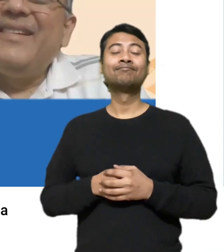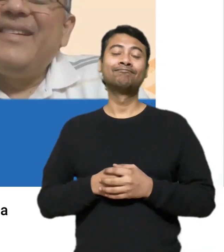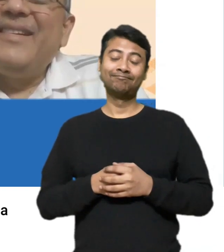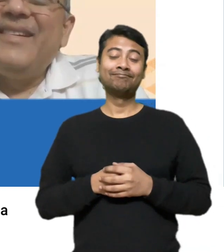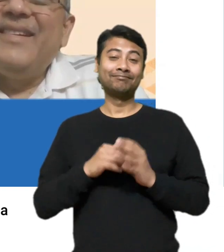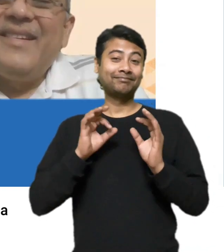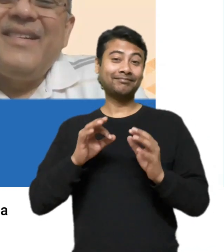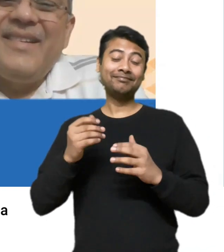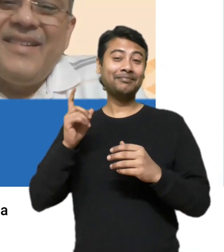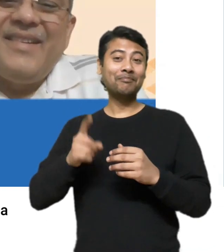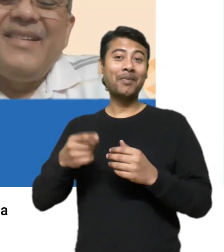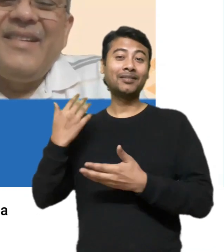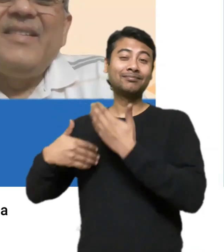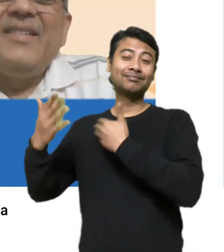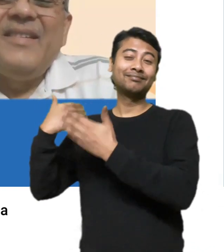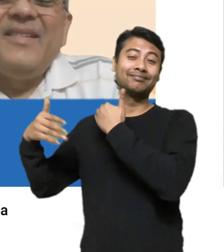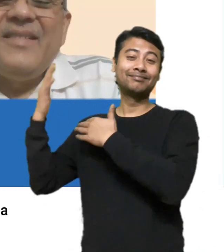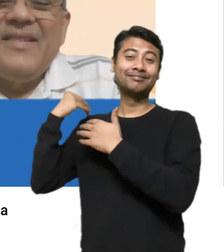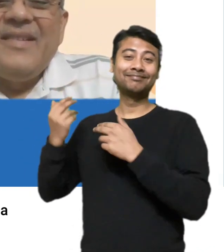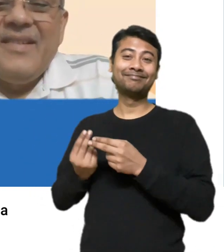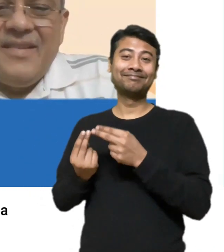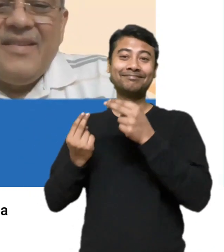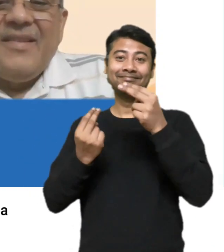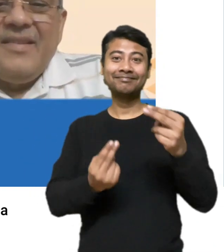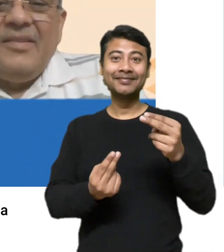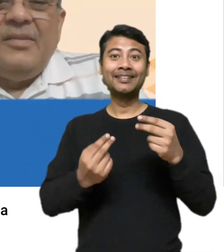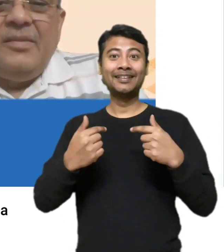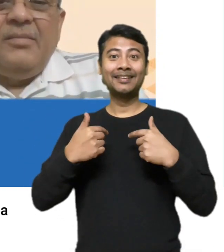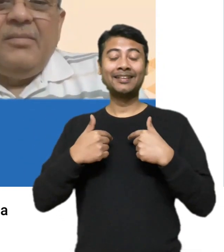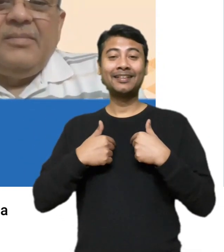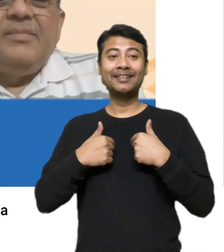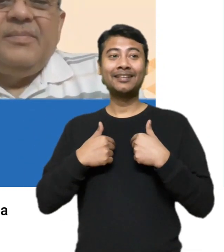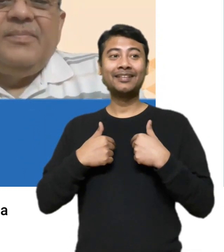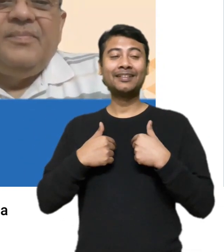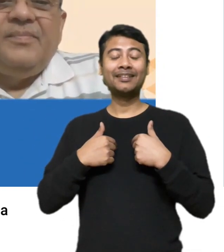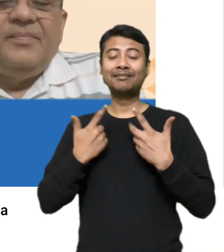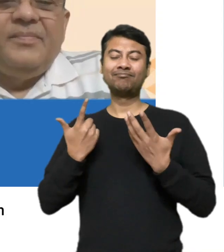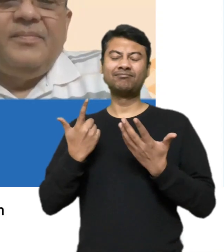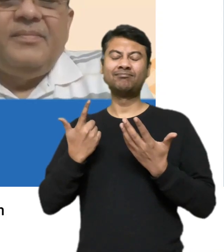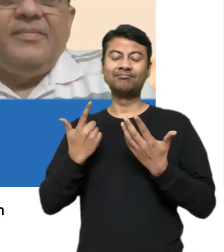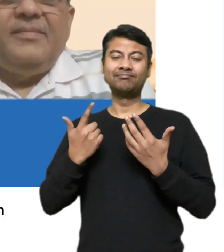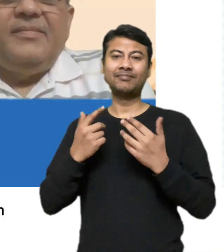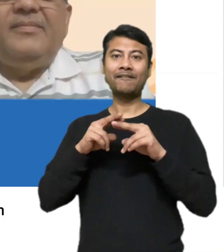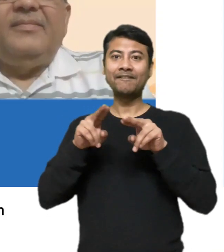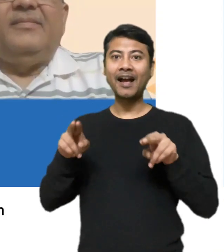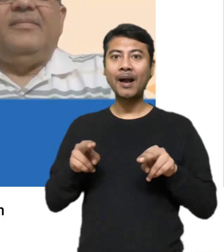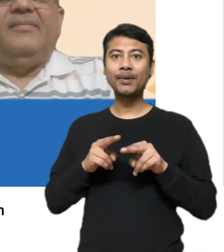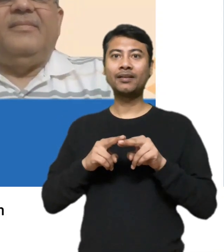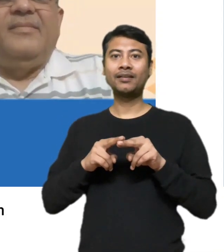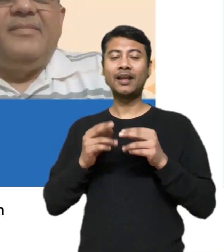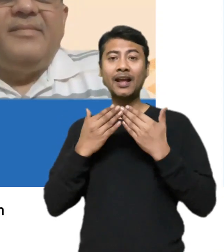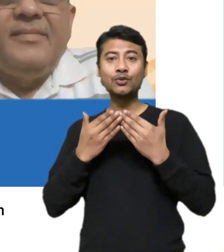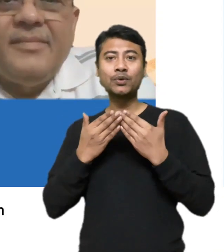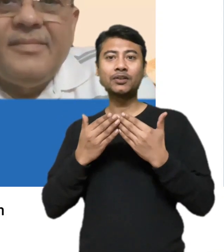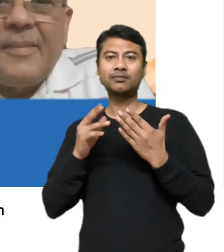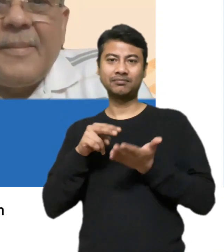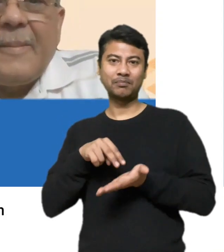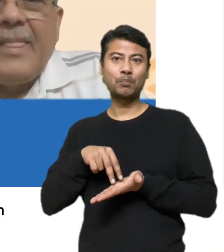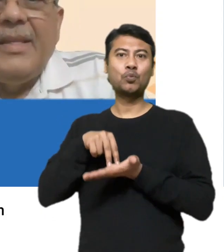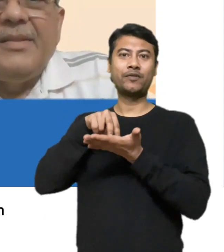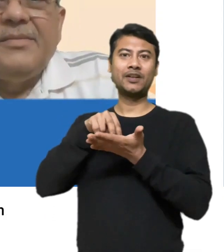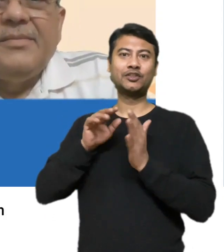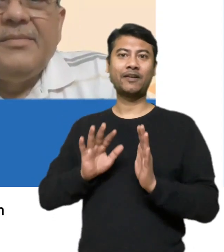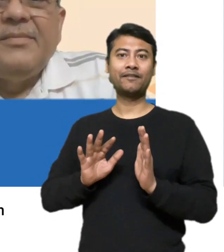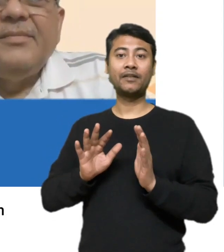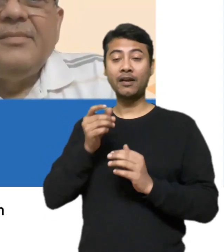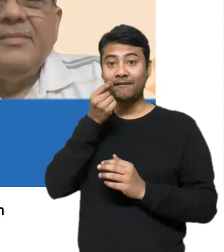very privileged background. My father was a banker in a very big bank here in India. But for some reason, I